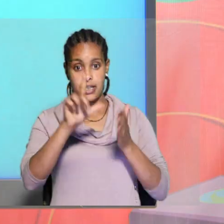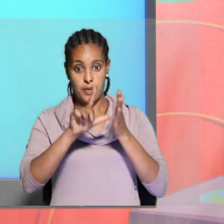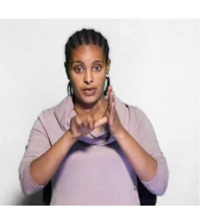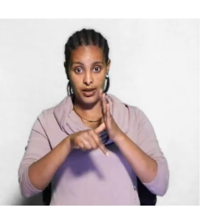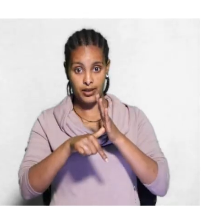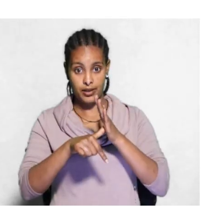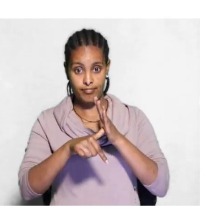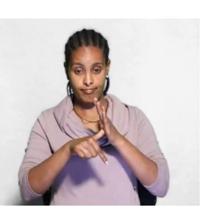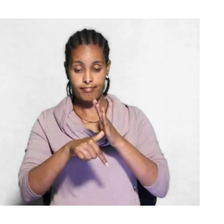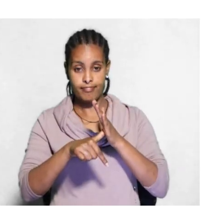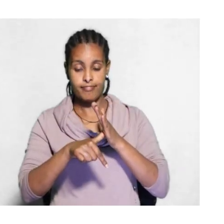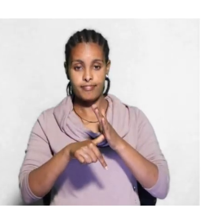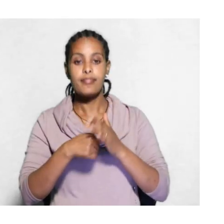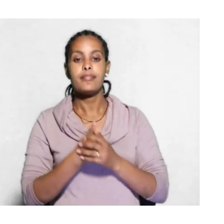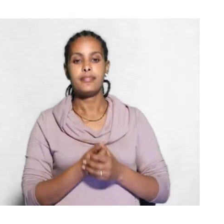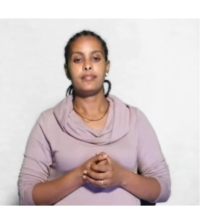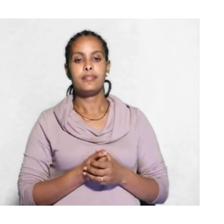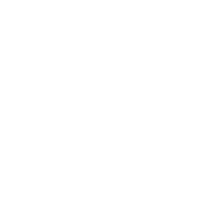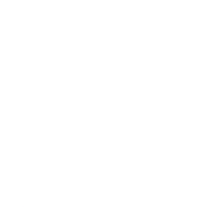minutes.